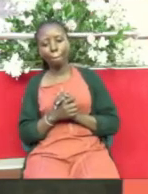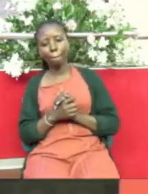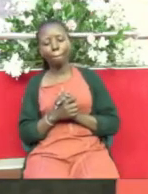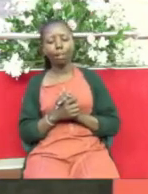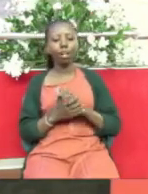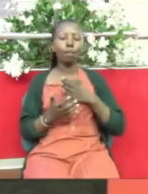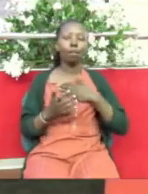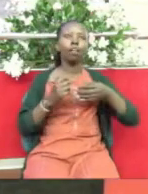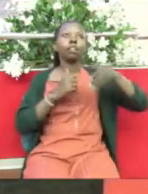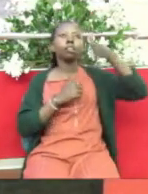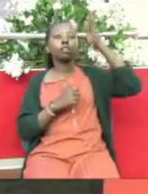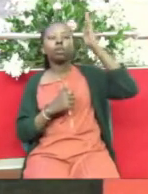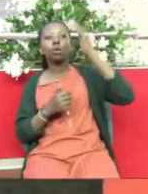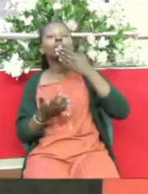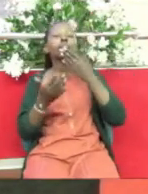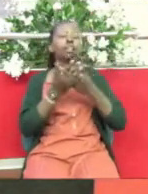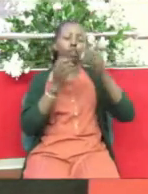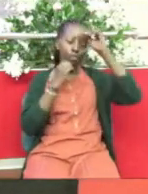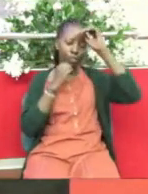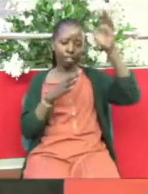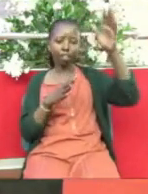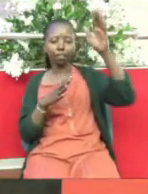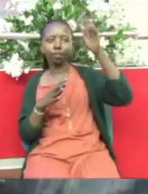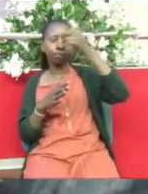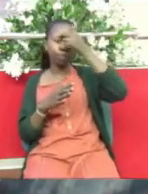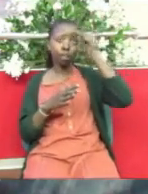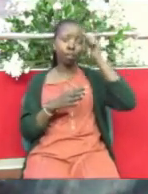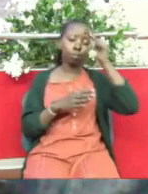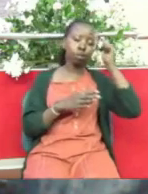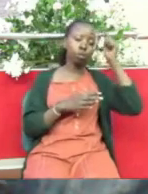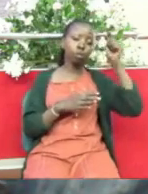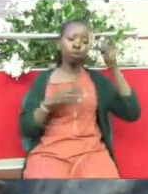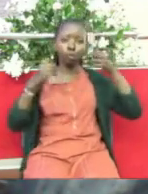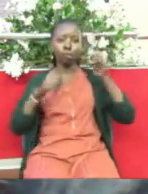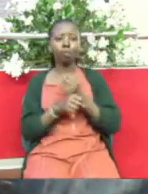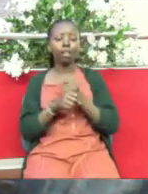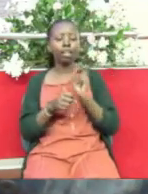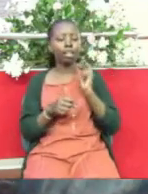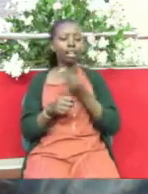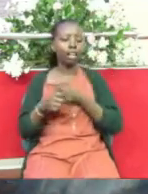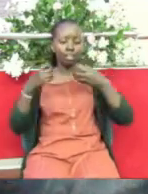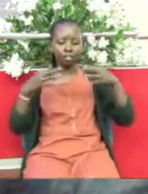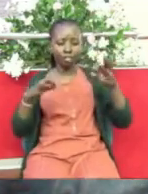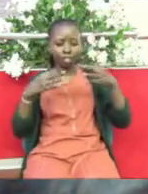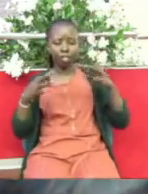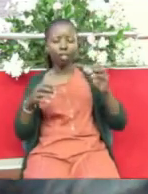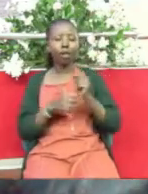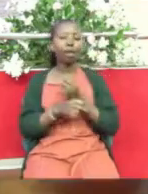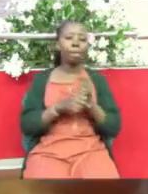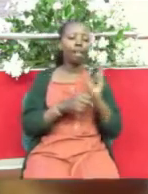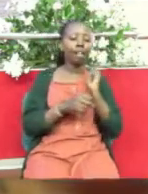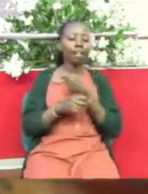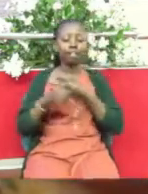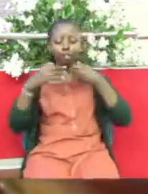My God, thank you, my Father, because you're releasing someone, my God, this morning. You're releasing